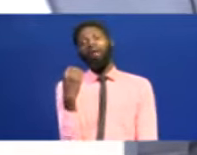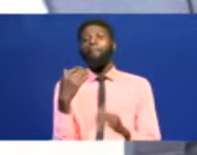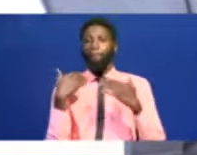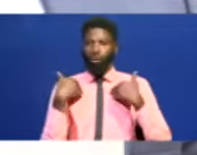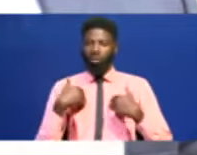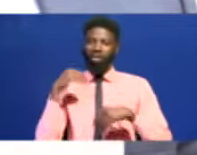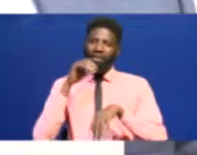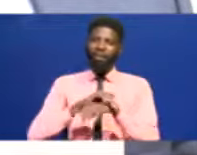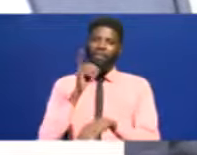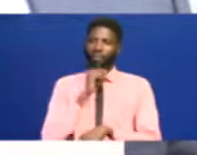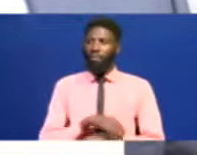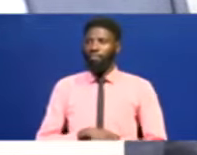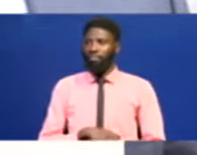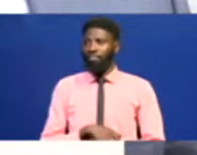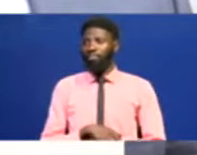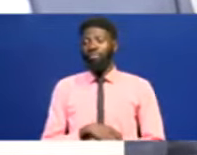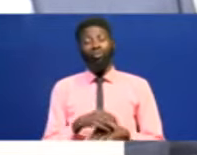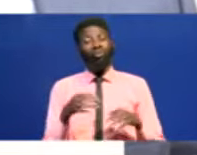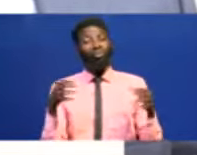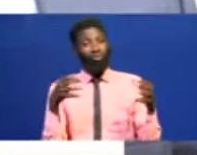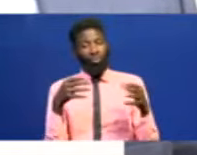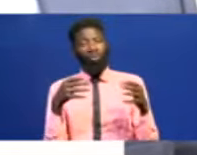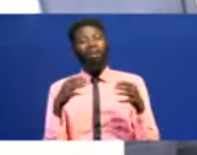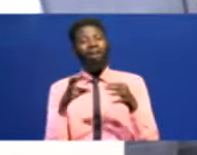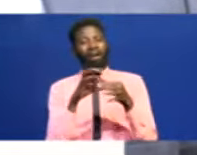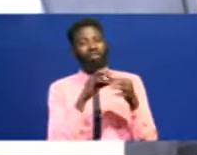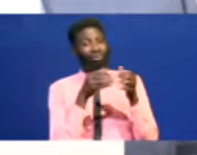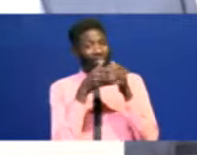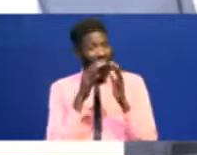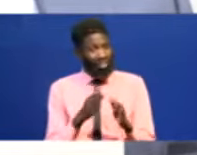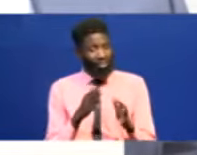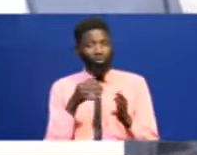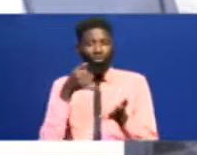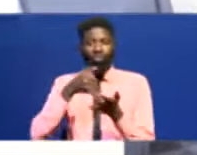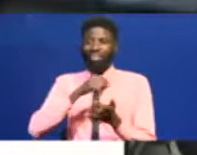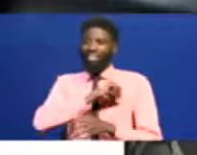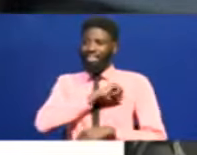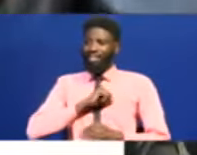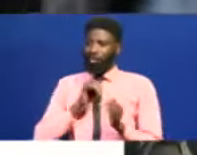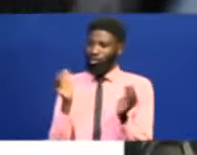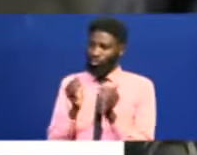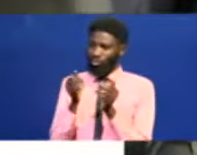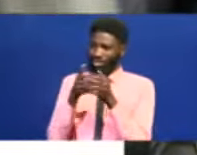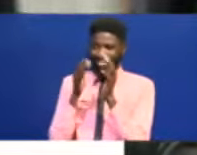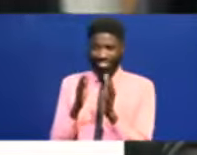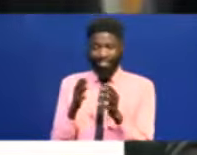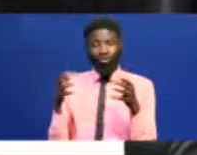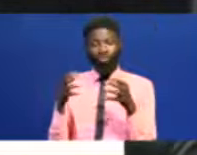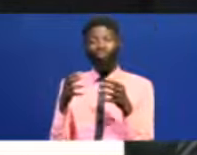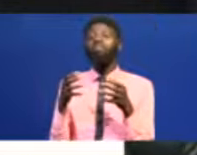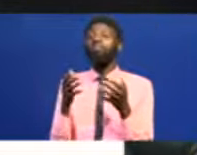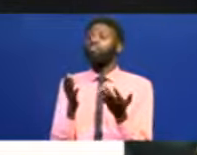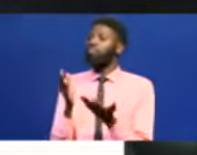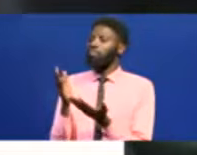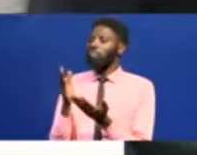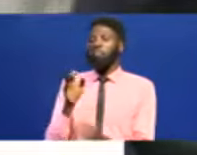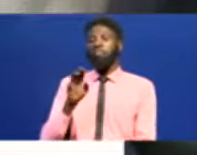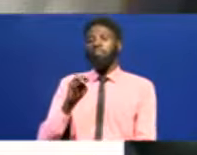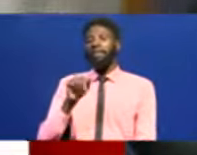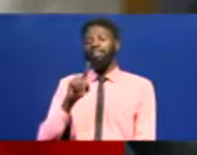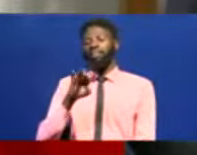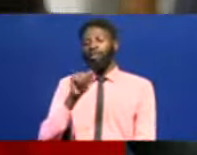Azimio leaders led by minority leader in the Senate, Stewart Matzayo, castigated the manner in which the businessman was